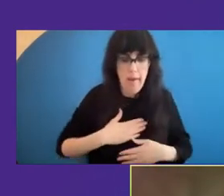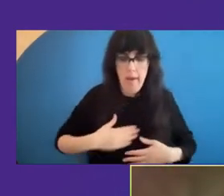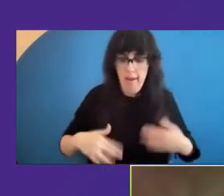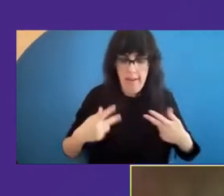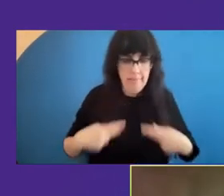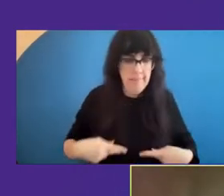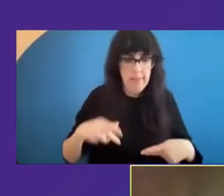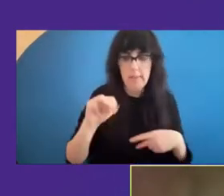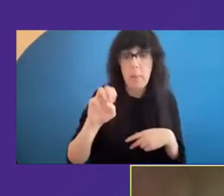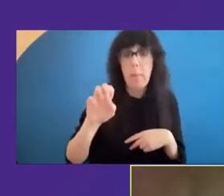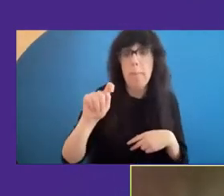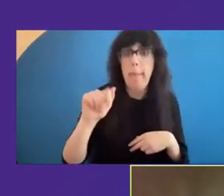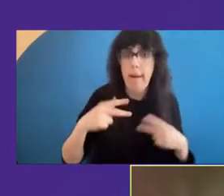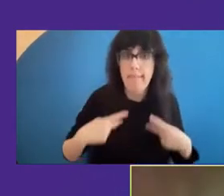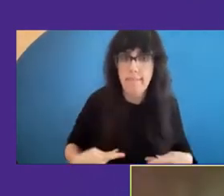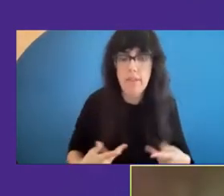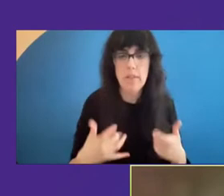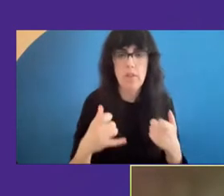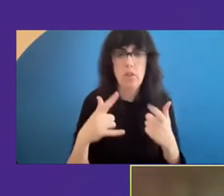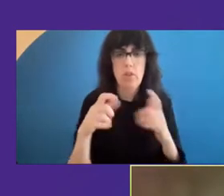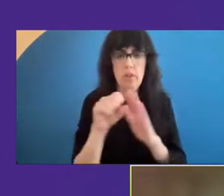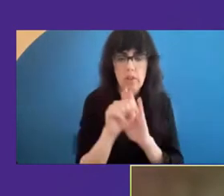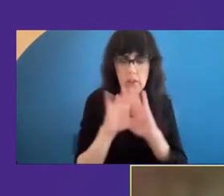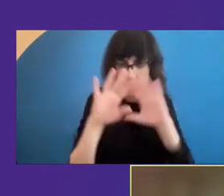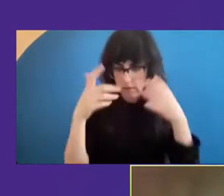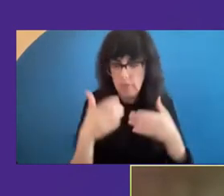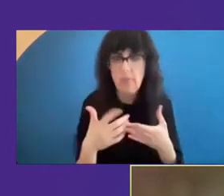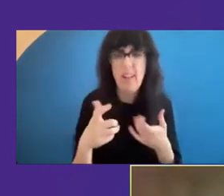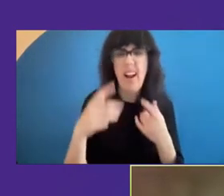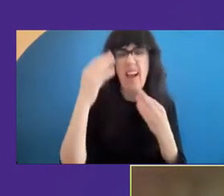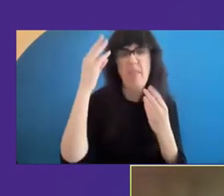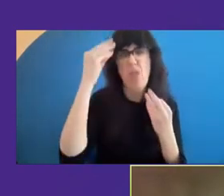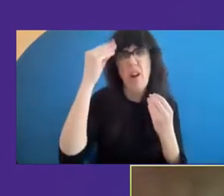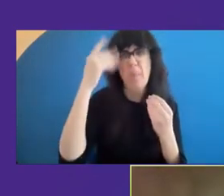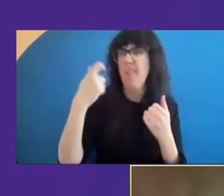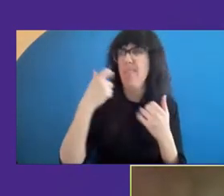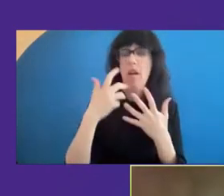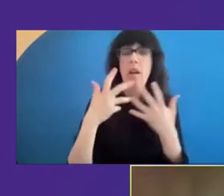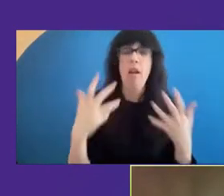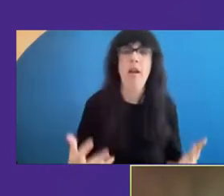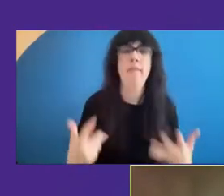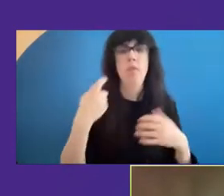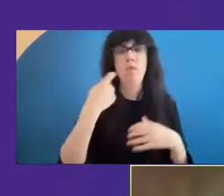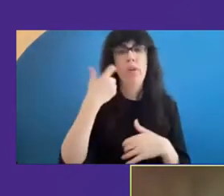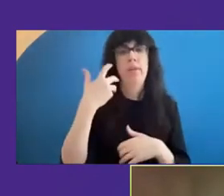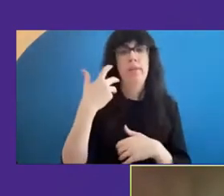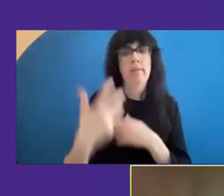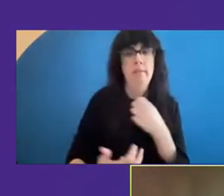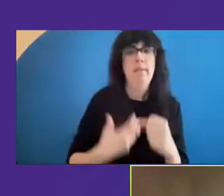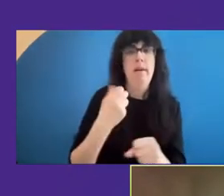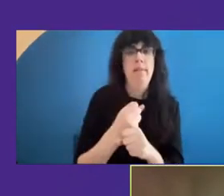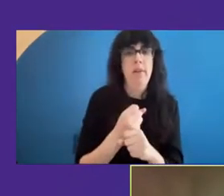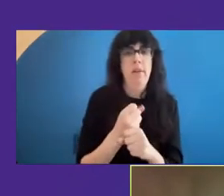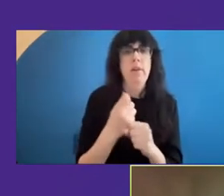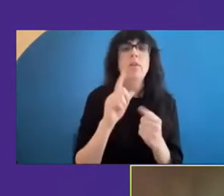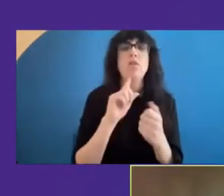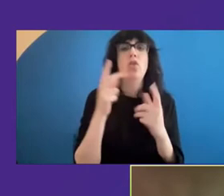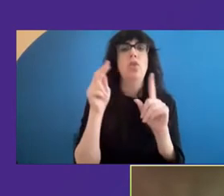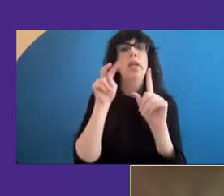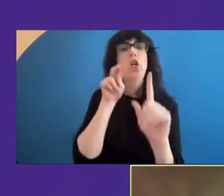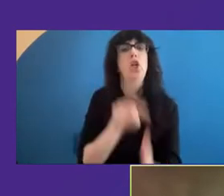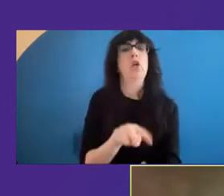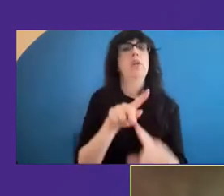is something I've been referring back to for very heavily for the last 5 years. And that looks at the ideas of